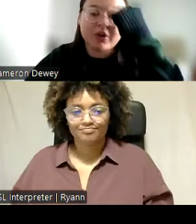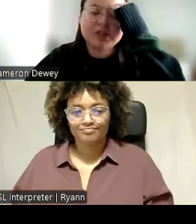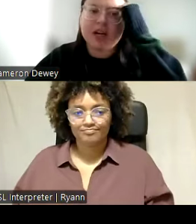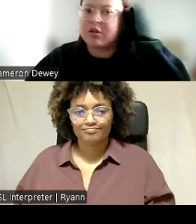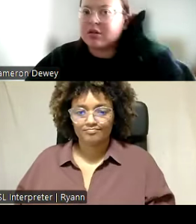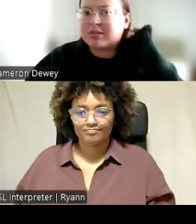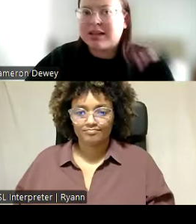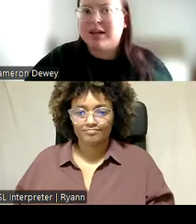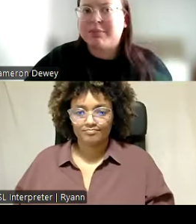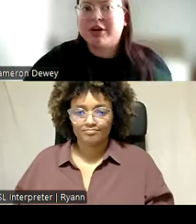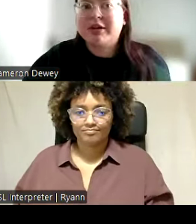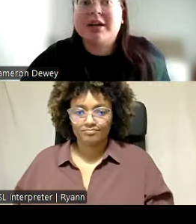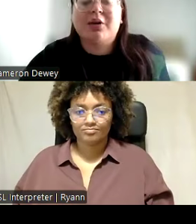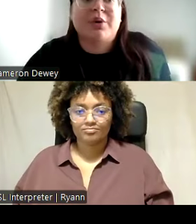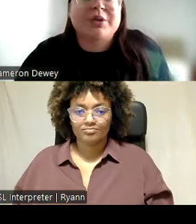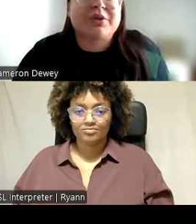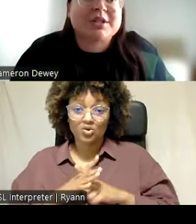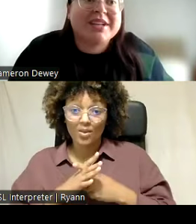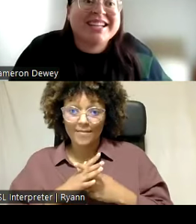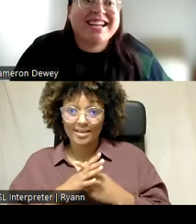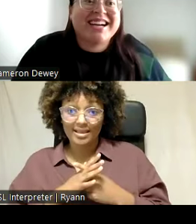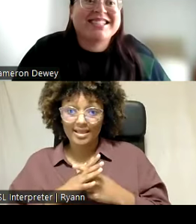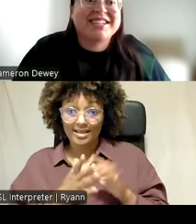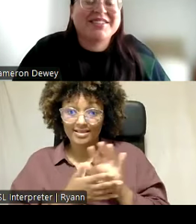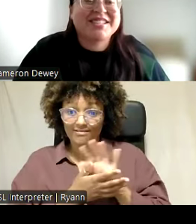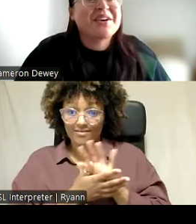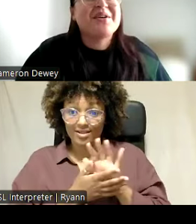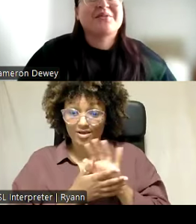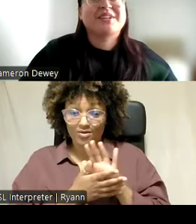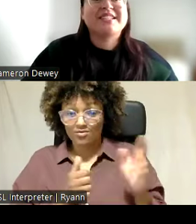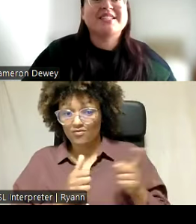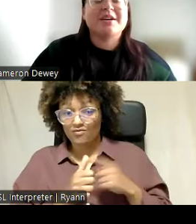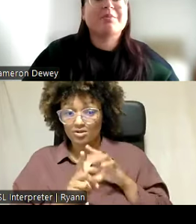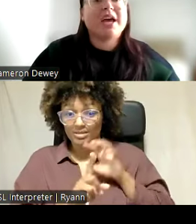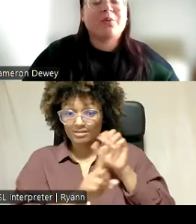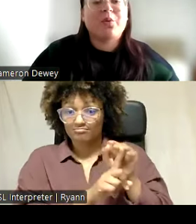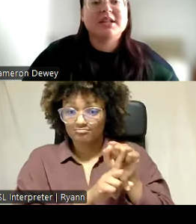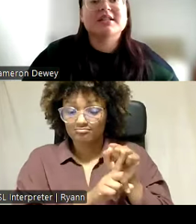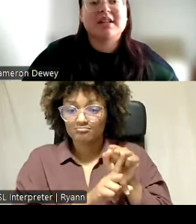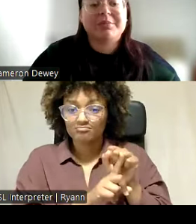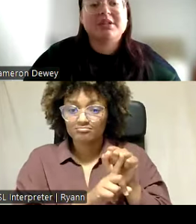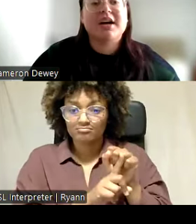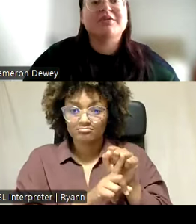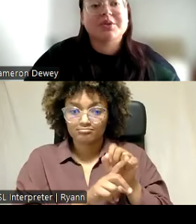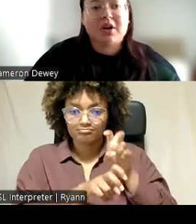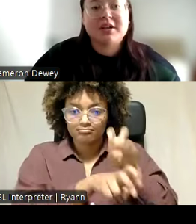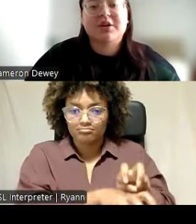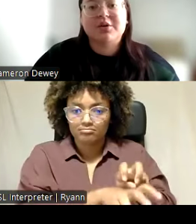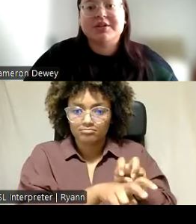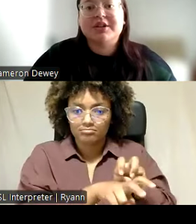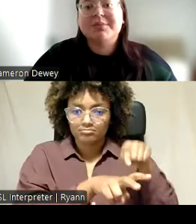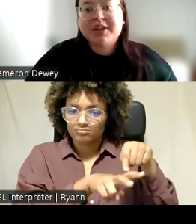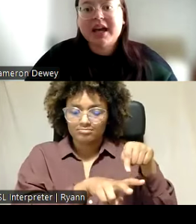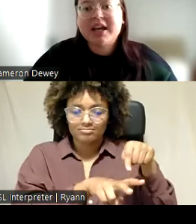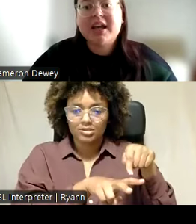it first, I don't know, is that a leopard? When it was first being attacked, it was really limp. And once the leopard left, you saw it